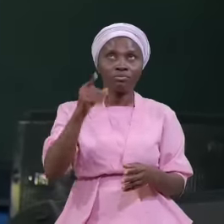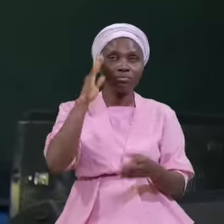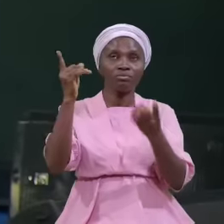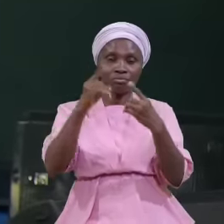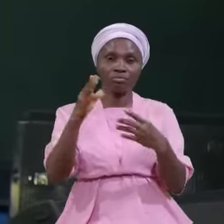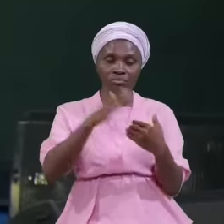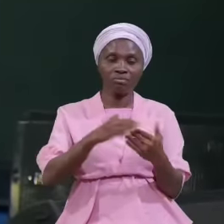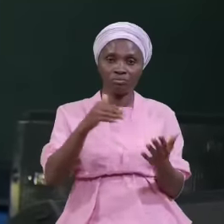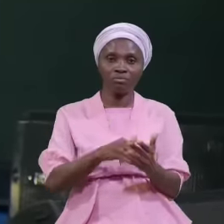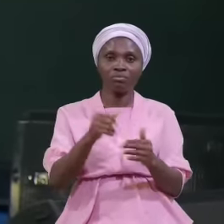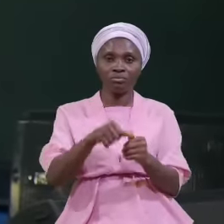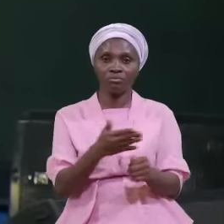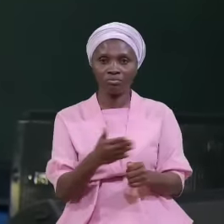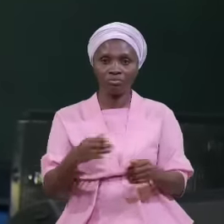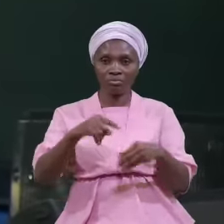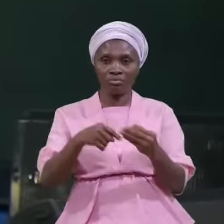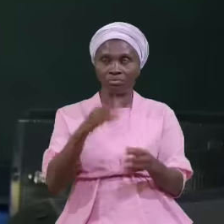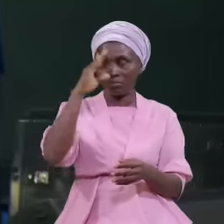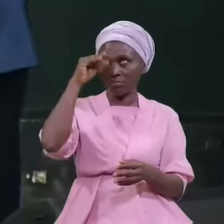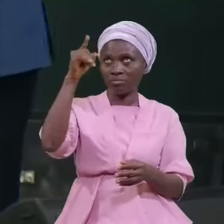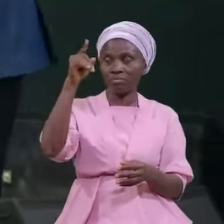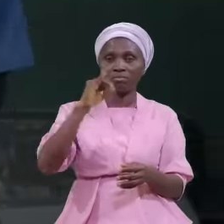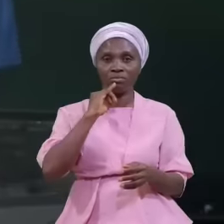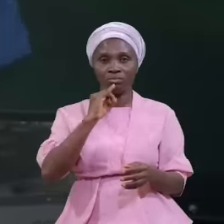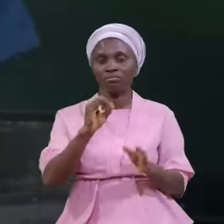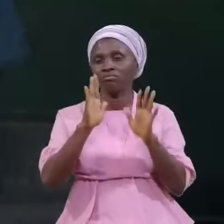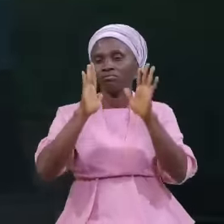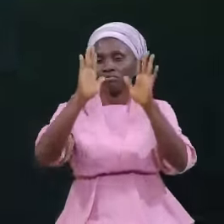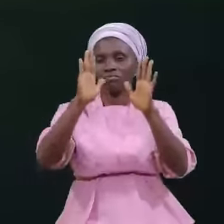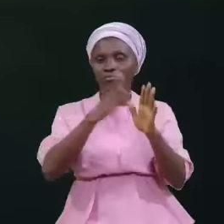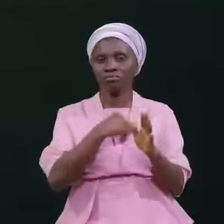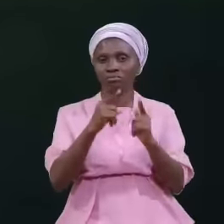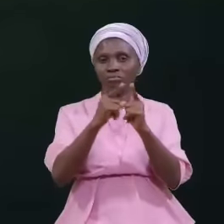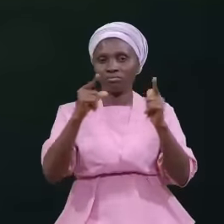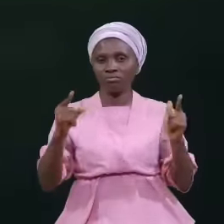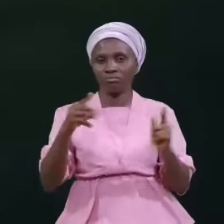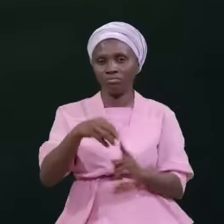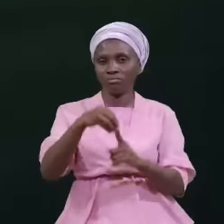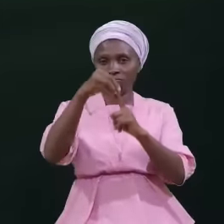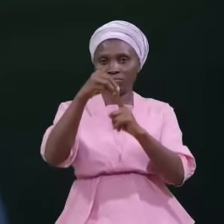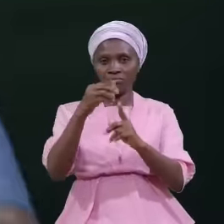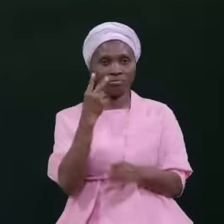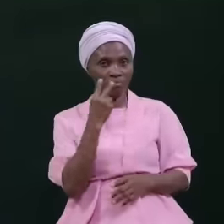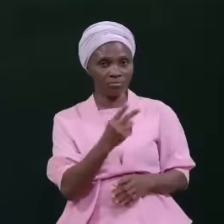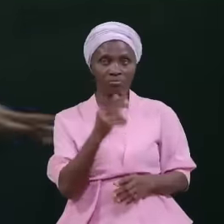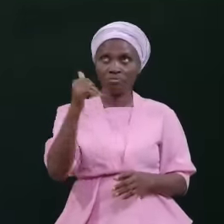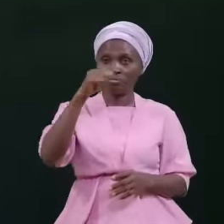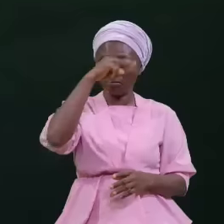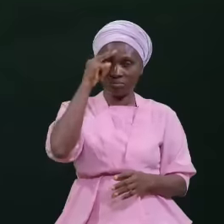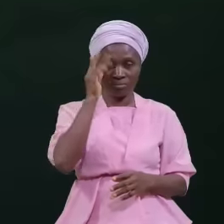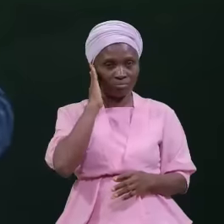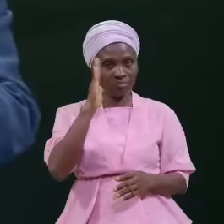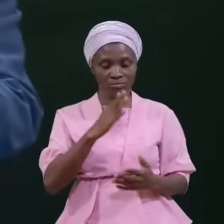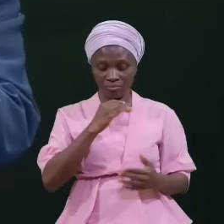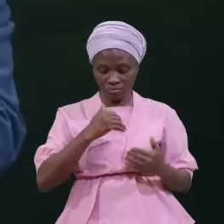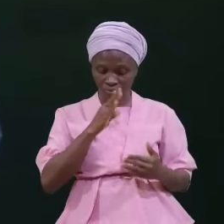Everything about him, miraculous and supernatural. Behold, a virgin shall be a child and shall